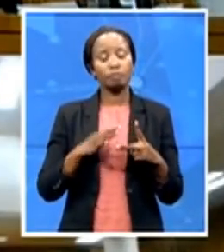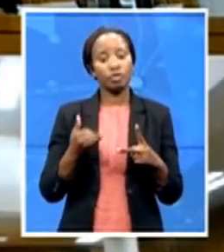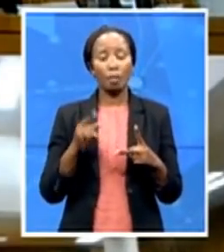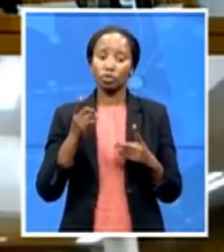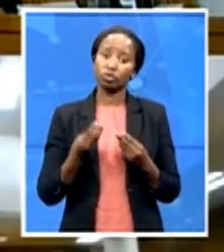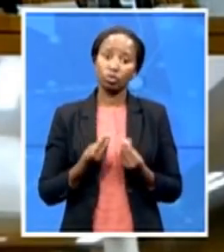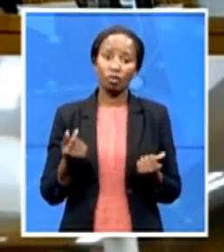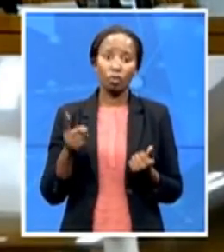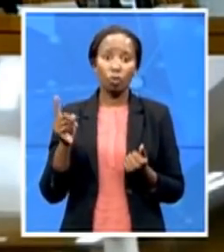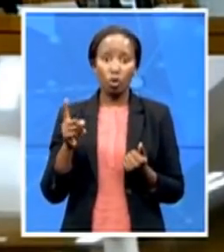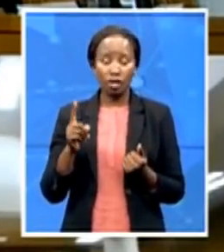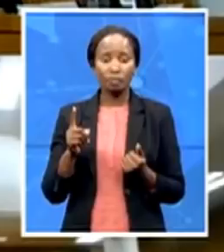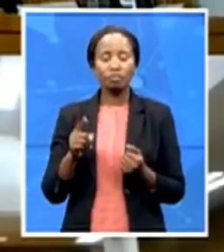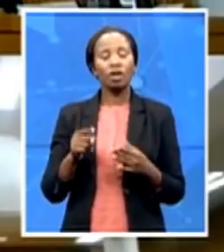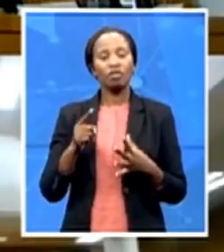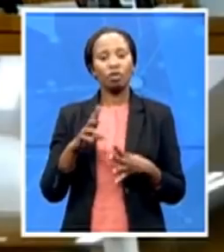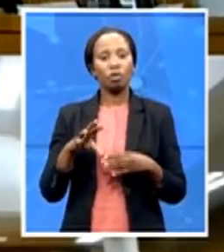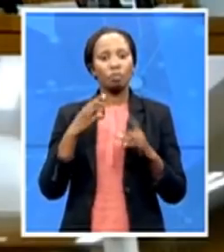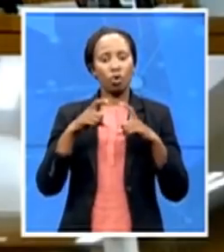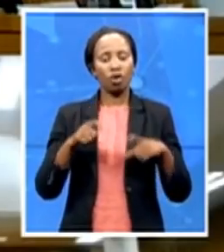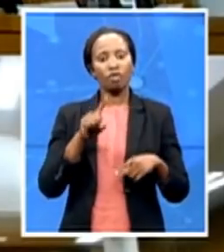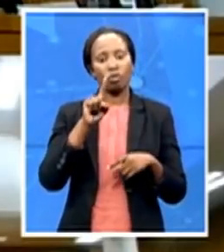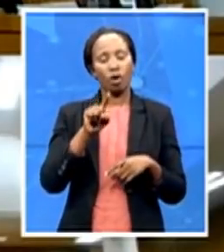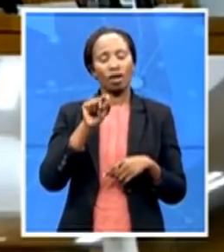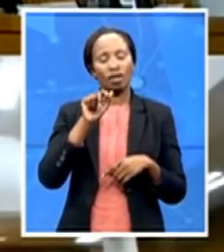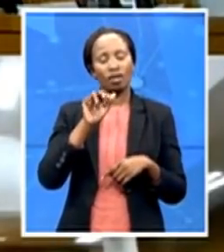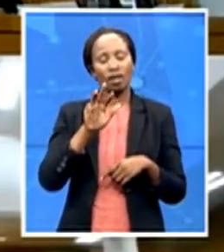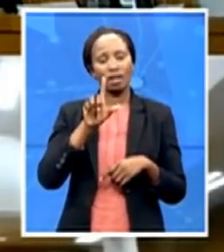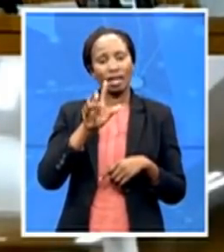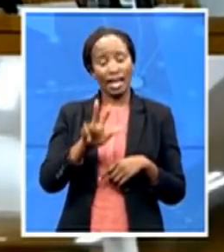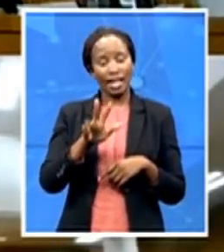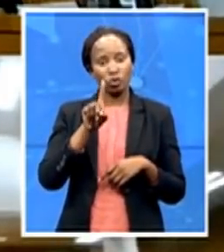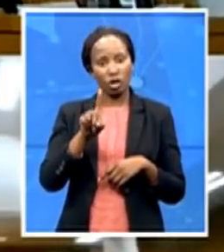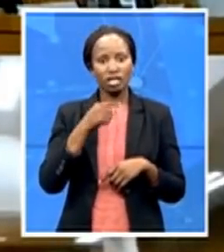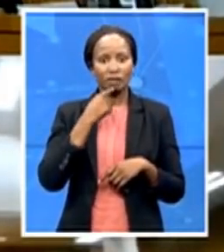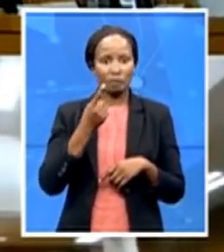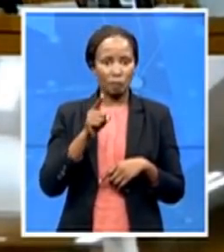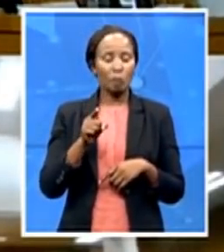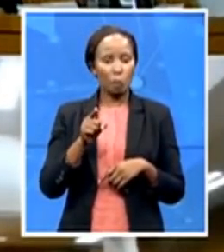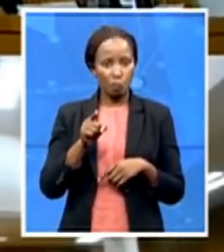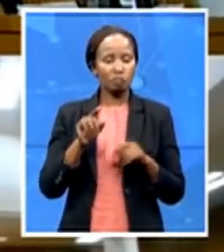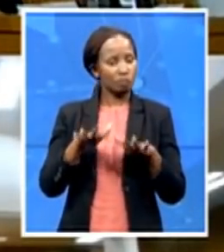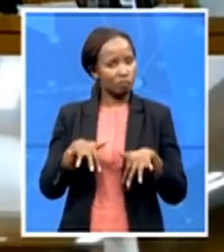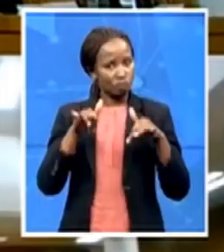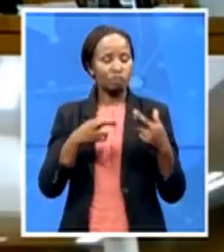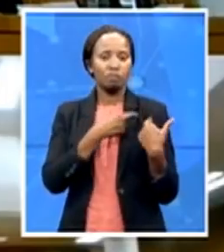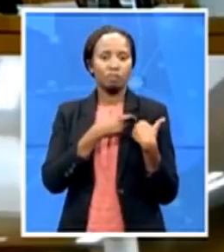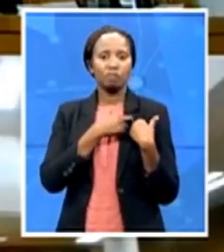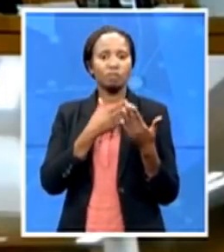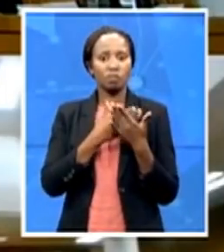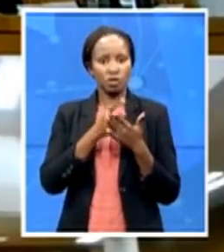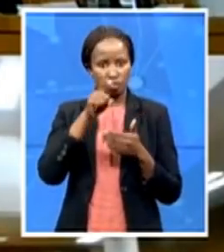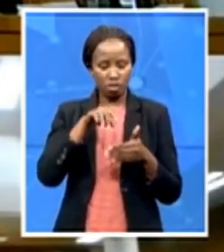the Constitutional Court held that the Assembly is obliged to adopt rules which give meaning to the ground of impeachment. In other